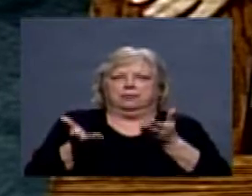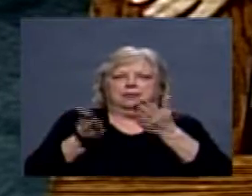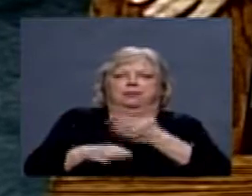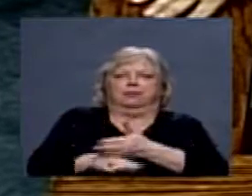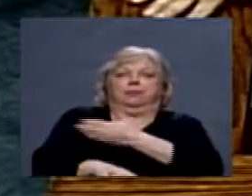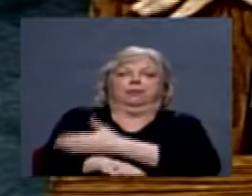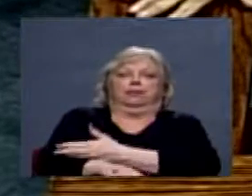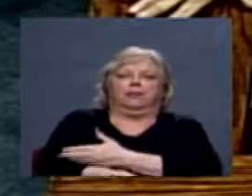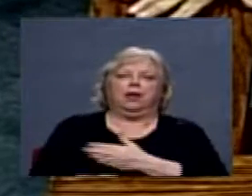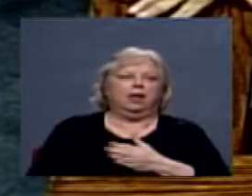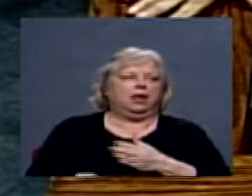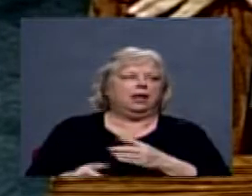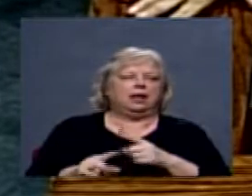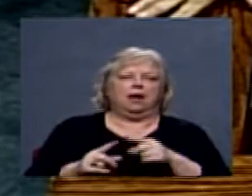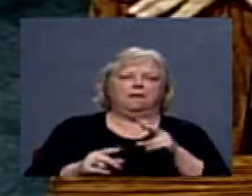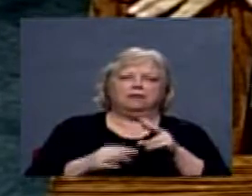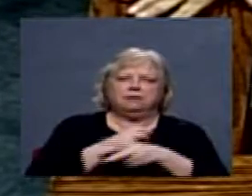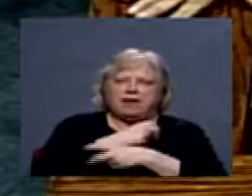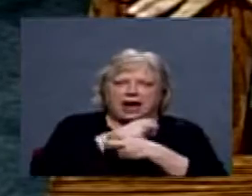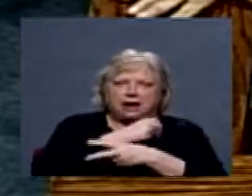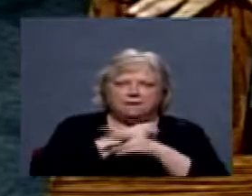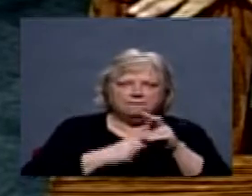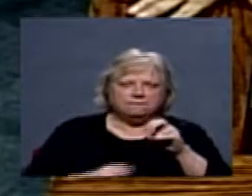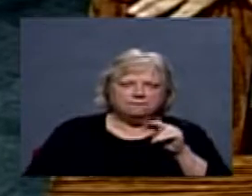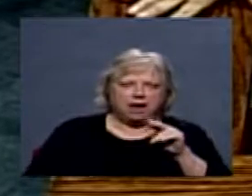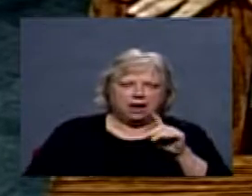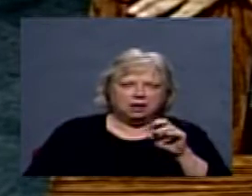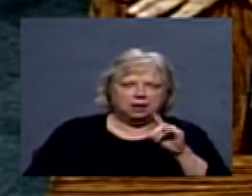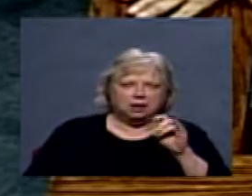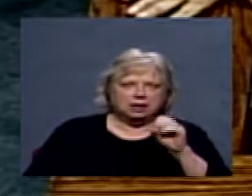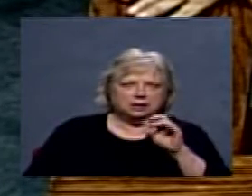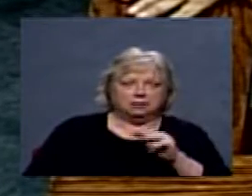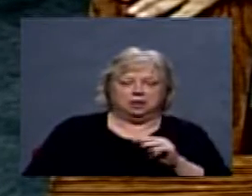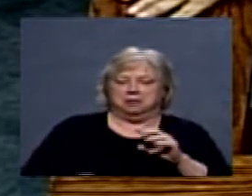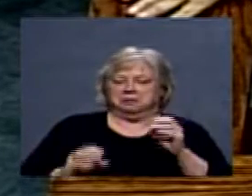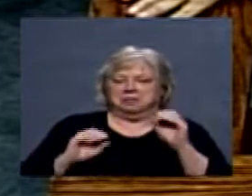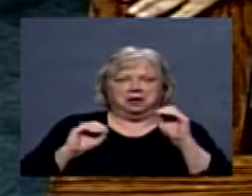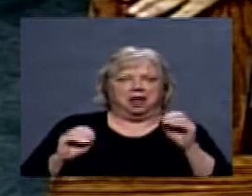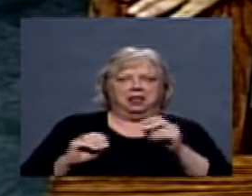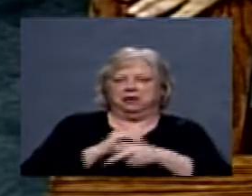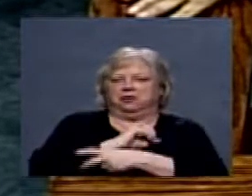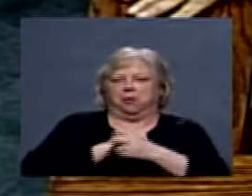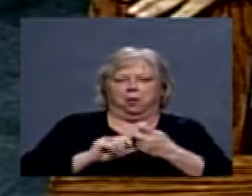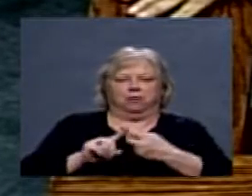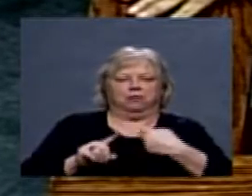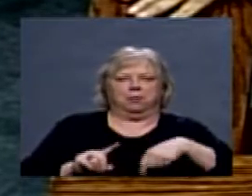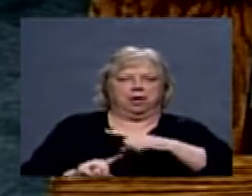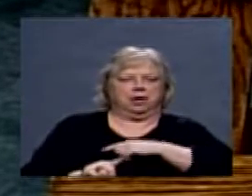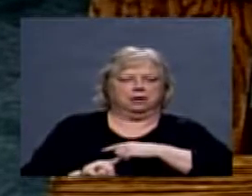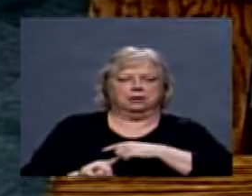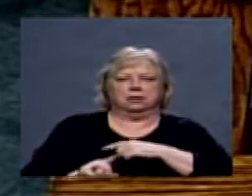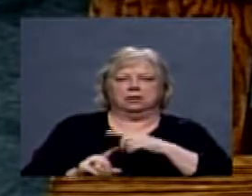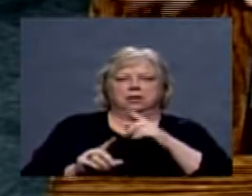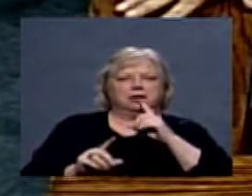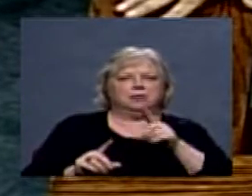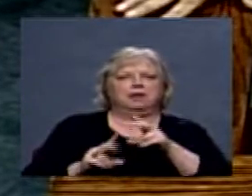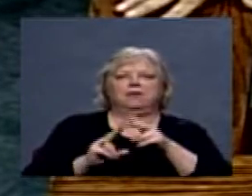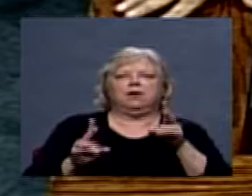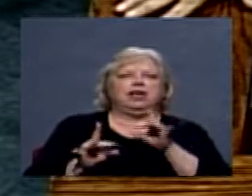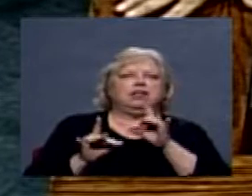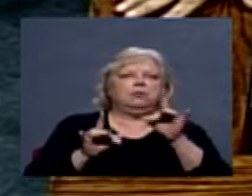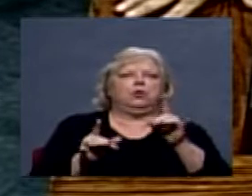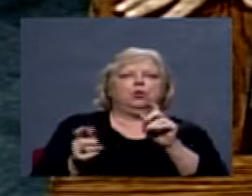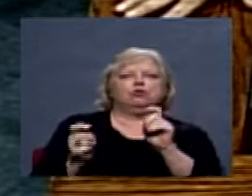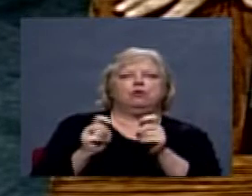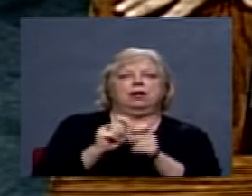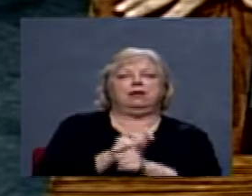far as I know, it's about vandalism. We've been building. We've had nothing stolen from us. We've had none of our stuff's been vandalized. It's been a real smooth